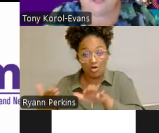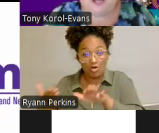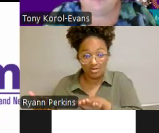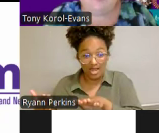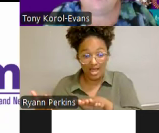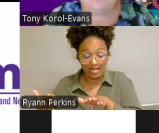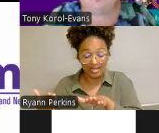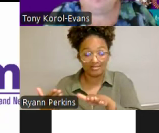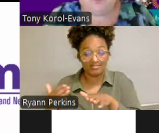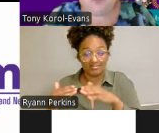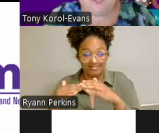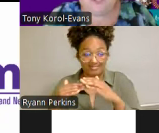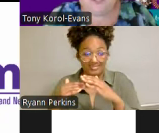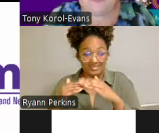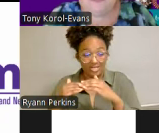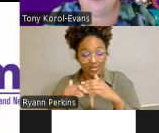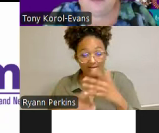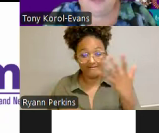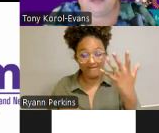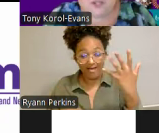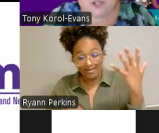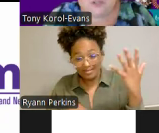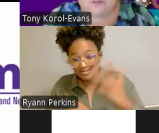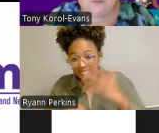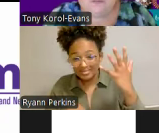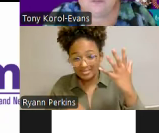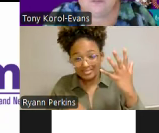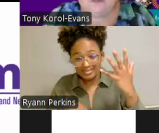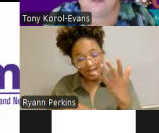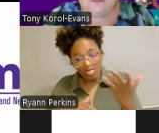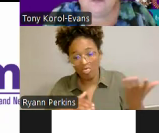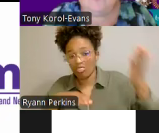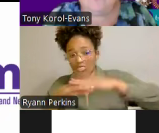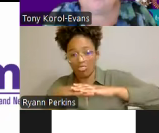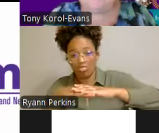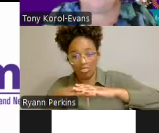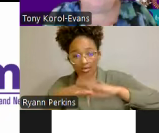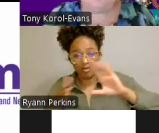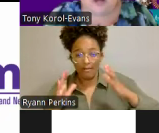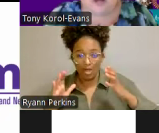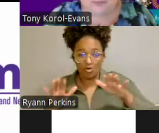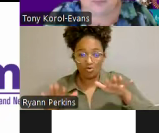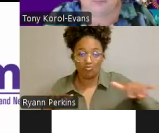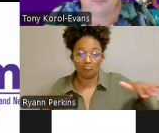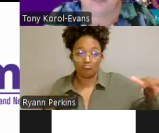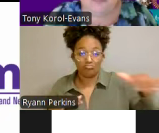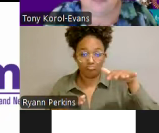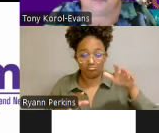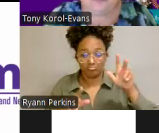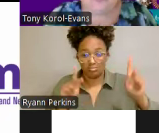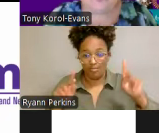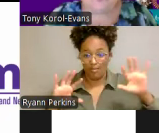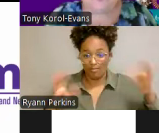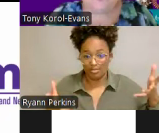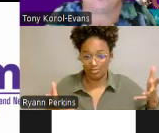5 times their proportion in the population. That's a problem.